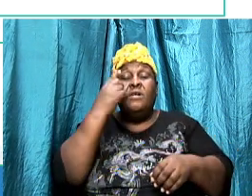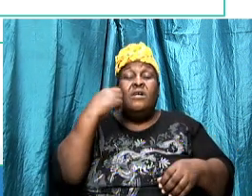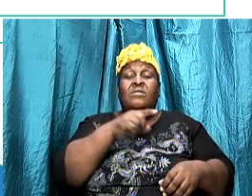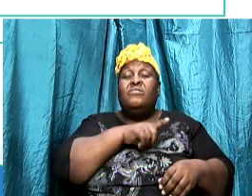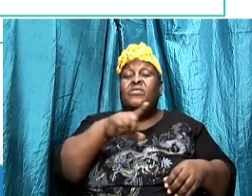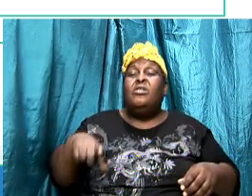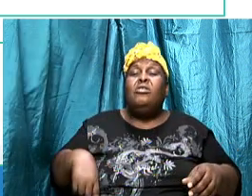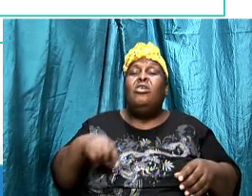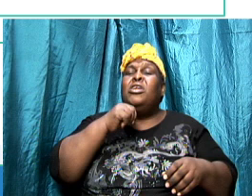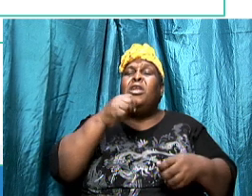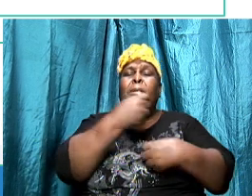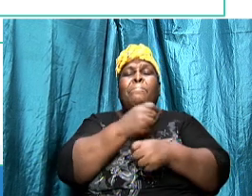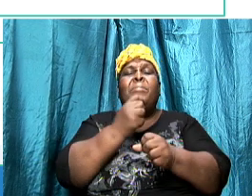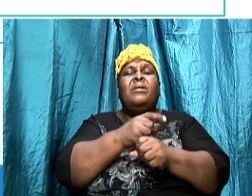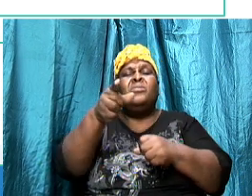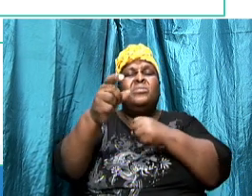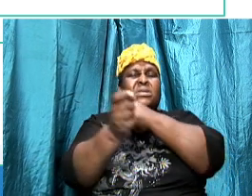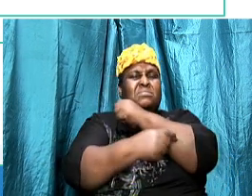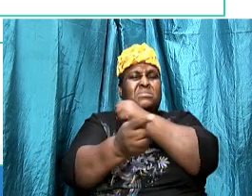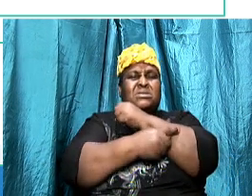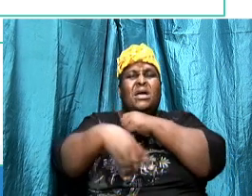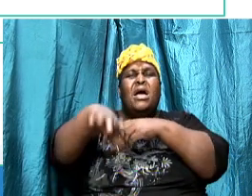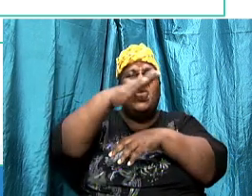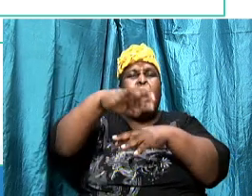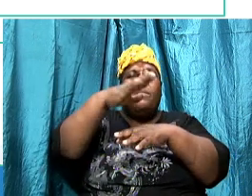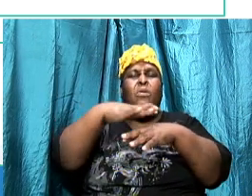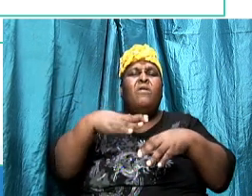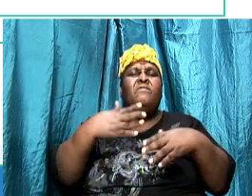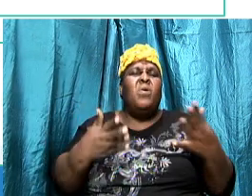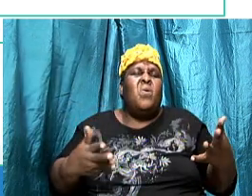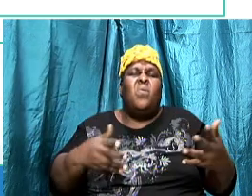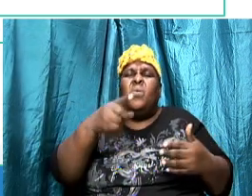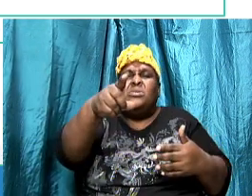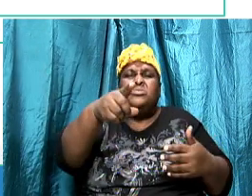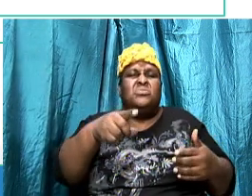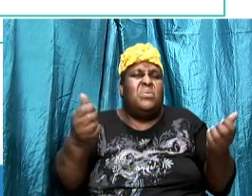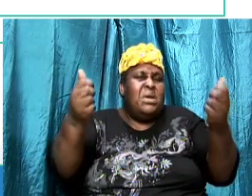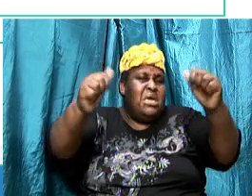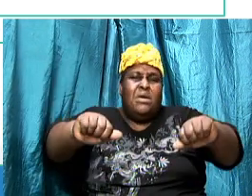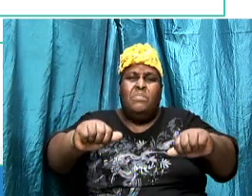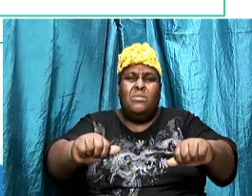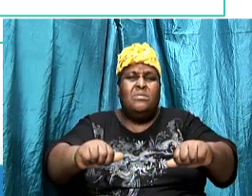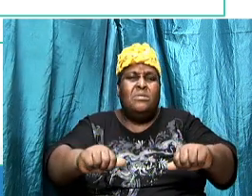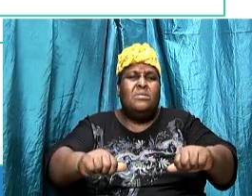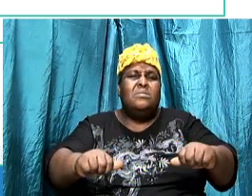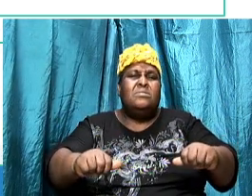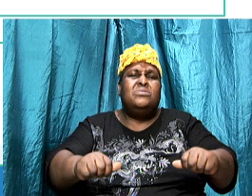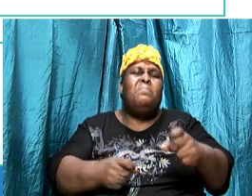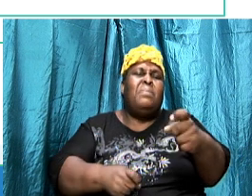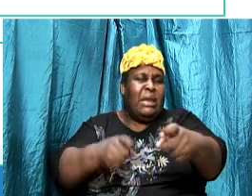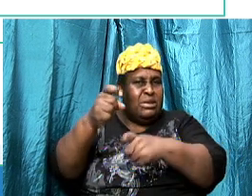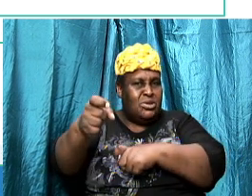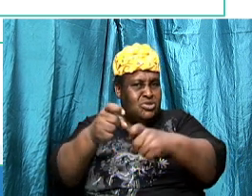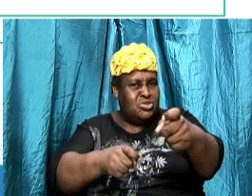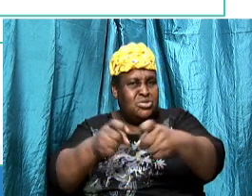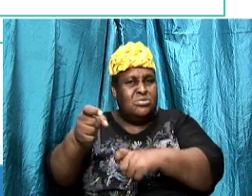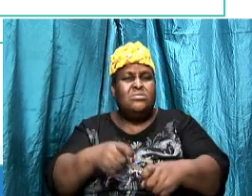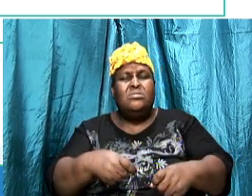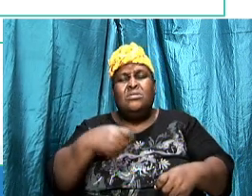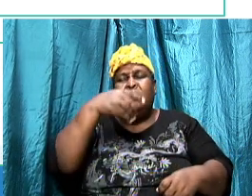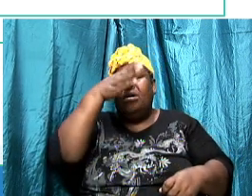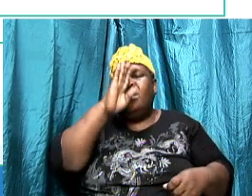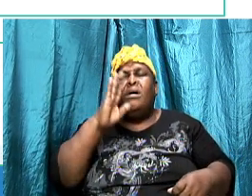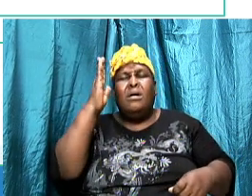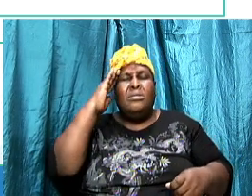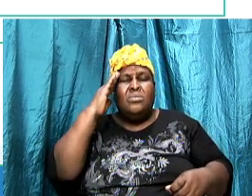that which you are able to bear. So God knows all of our limits. God knows that our age and stages,